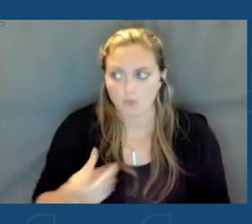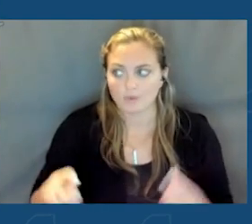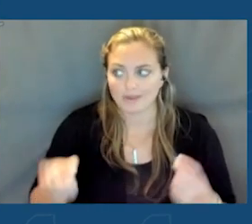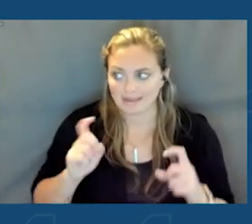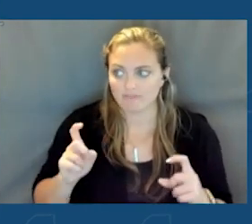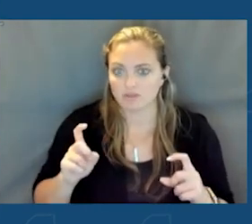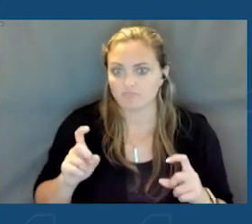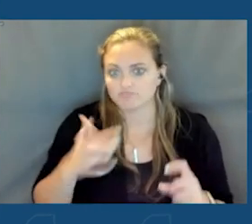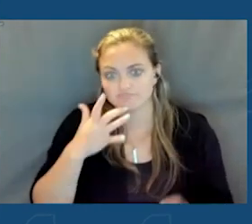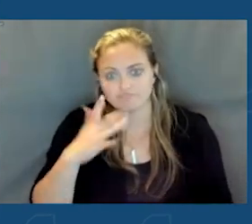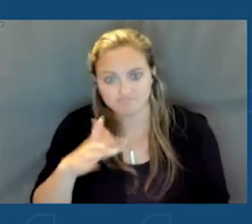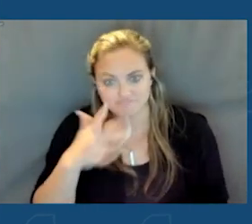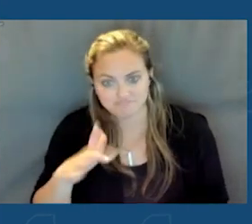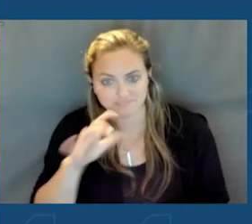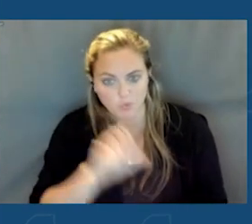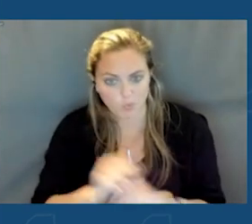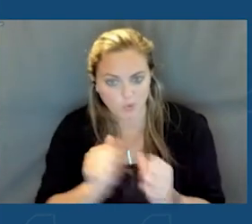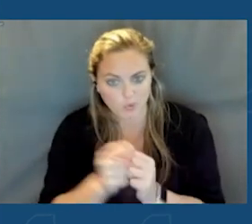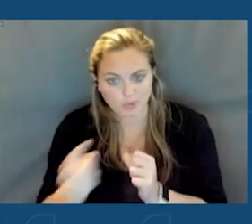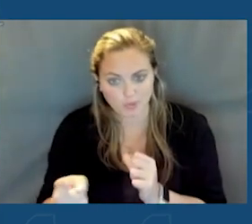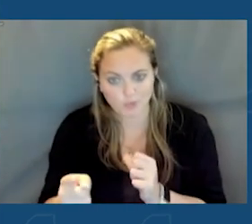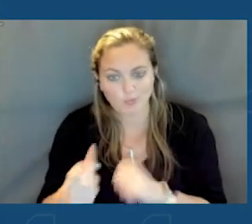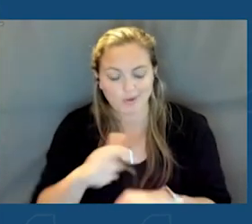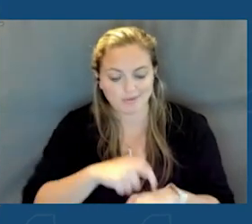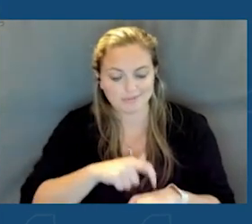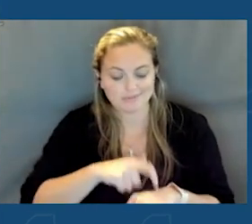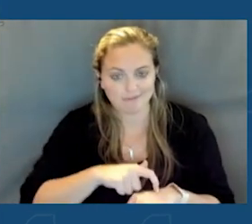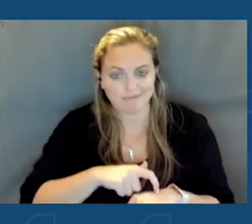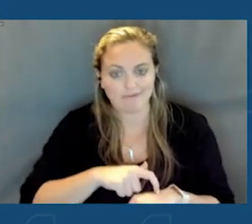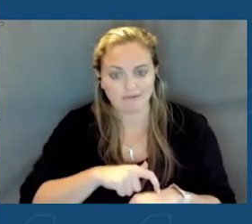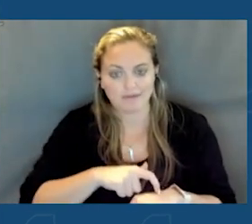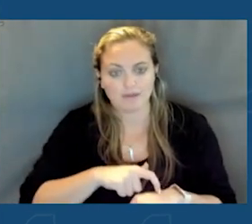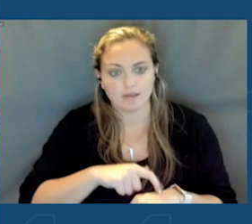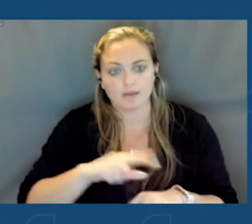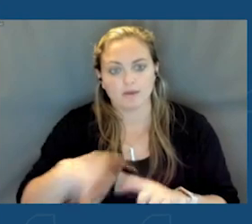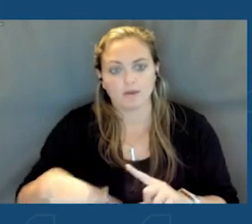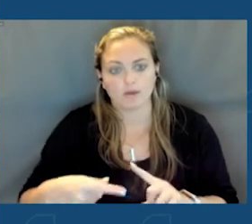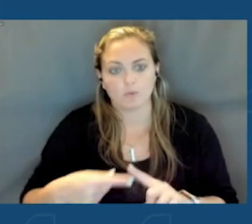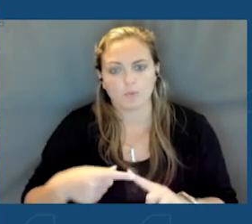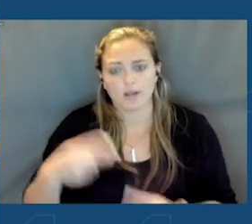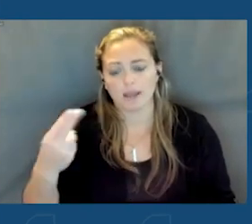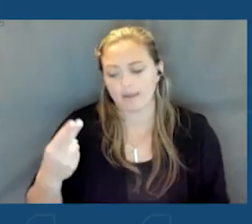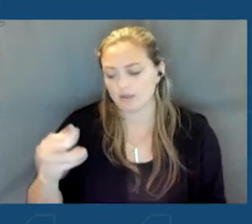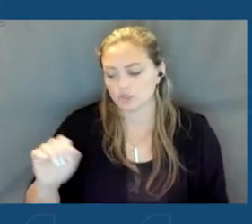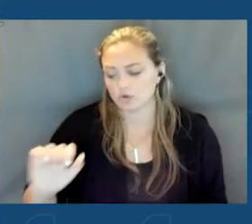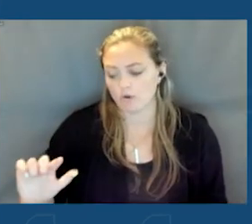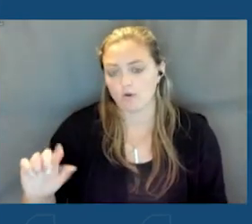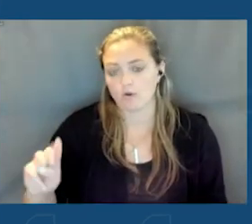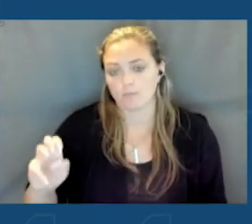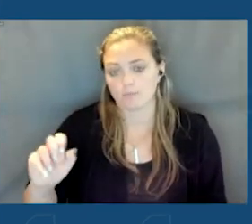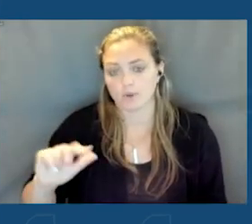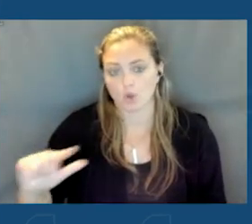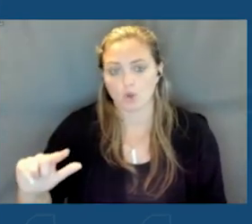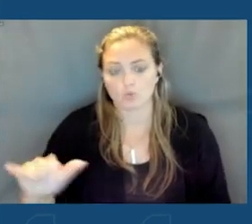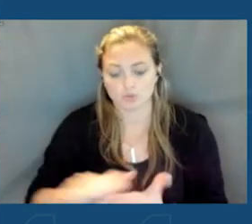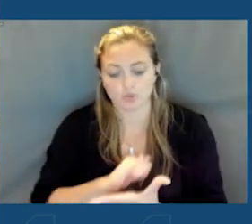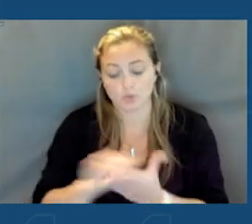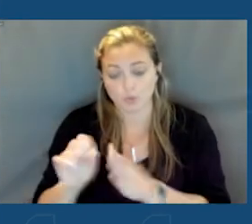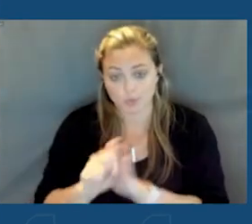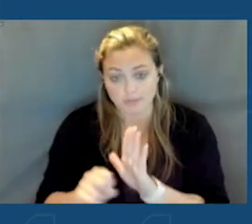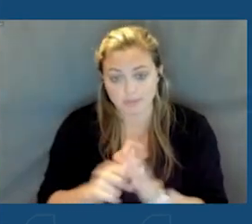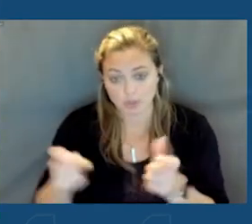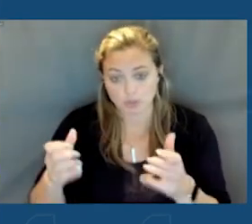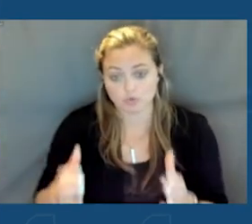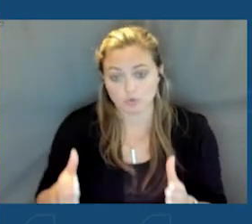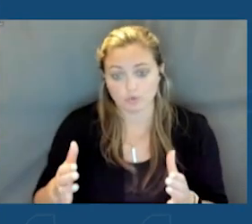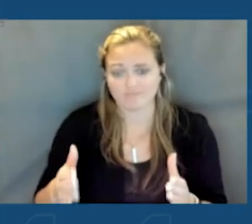fortune to work with you at a time when H. Carl McCall was a New York State Comptroller. He tasked me